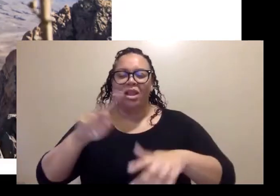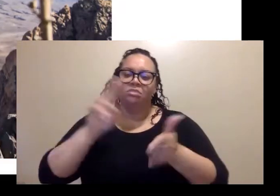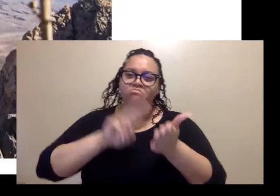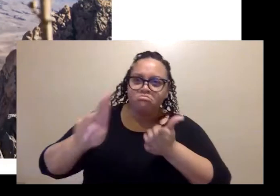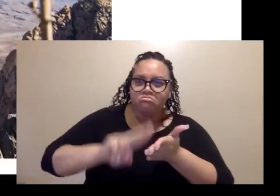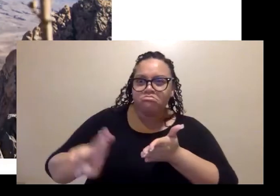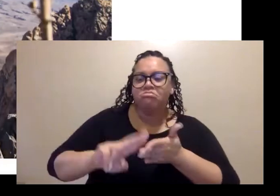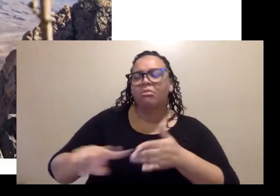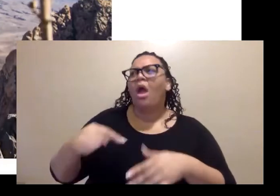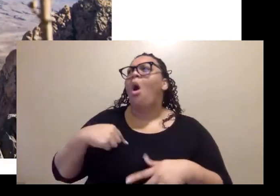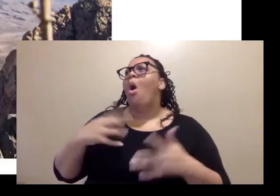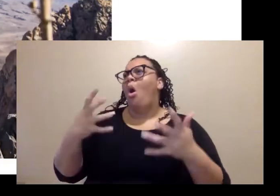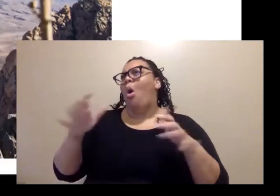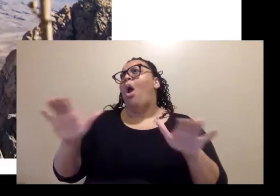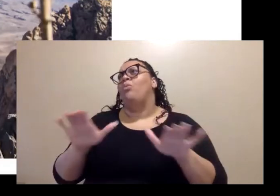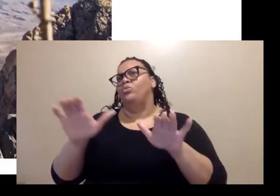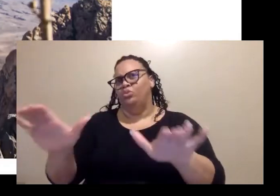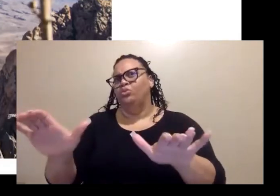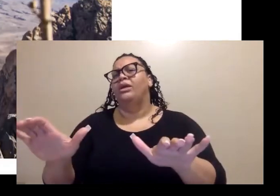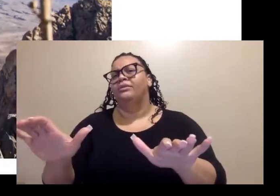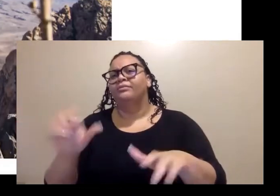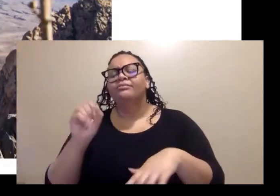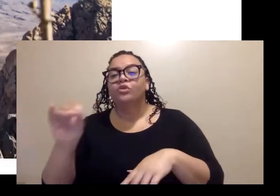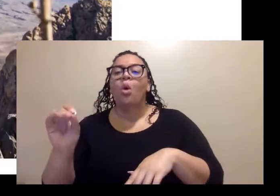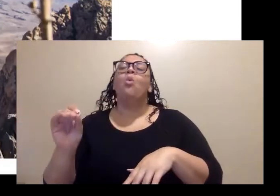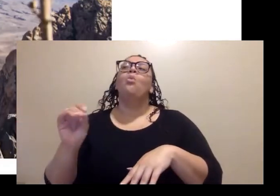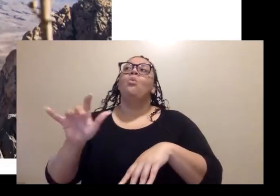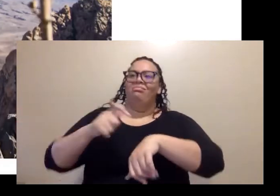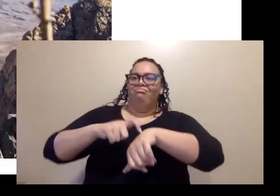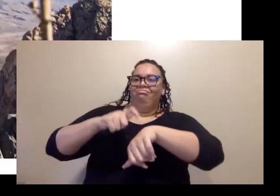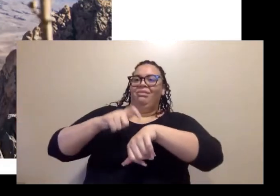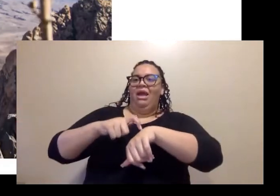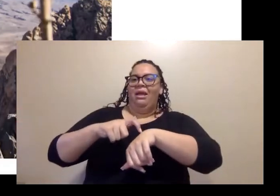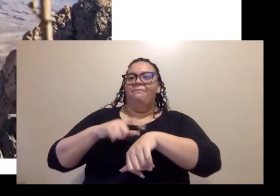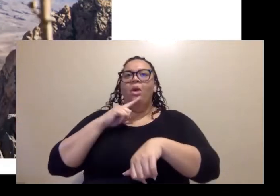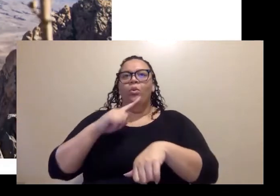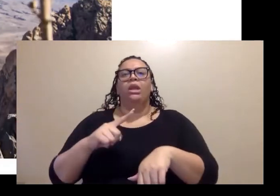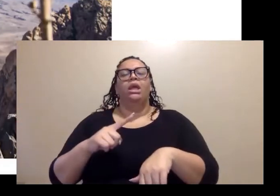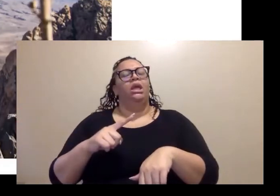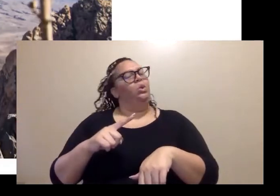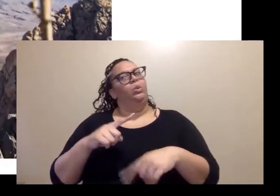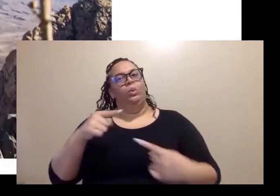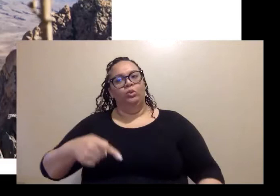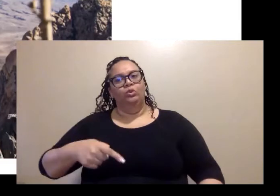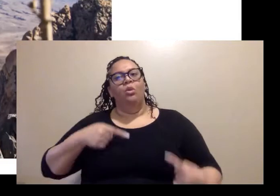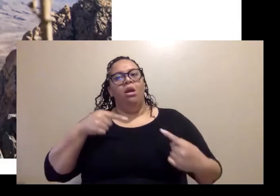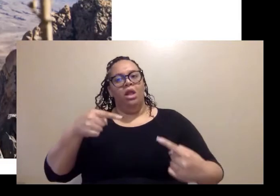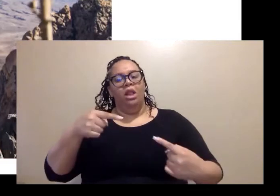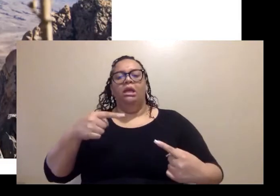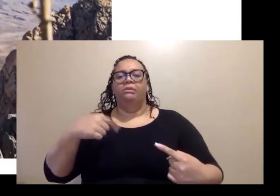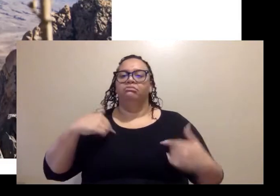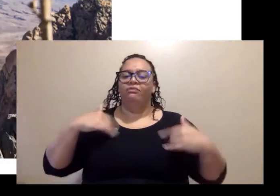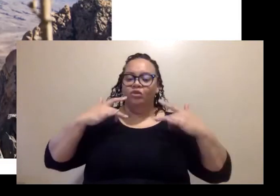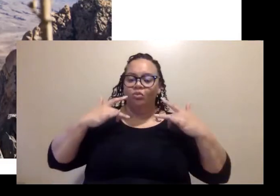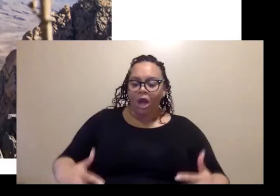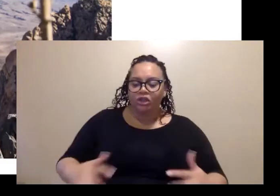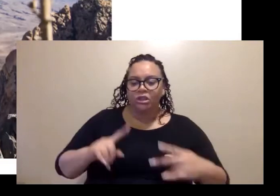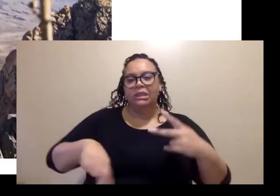so there was a moment in my time where I kind of hit rock bottom, struggled with depression and